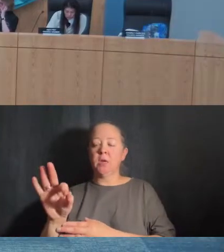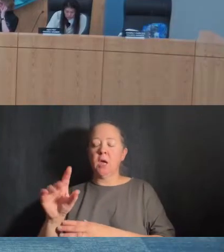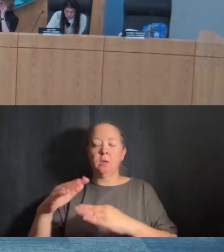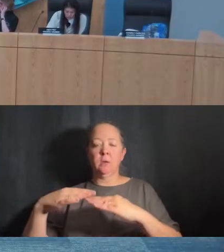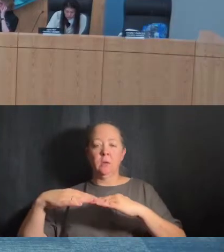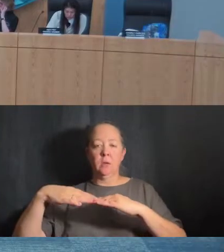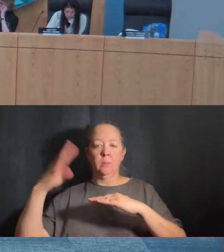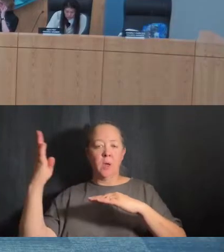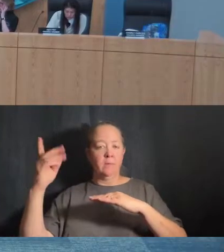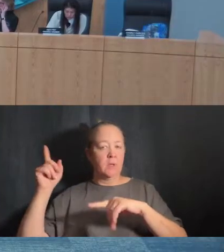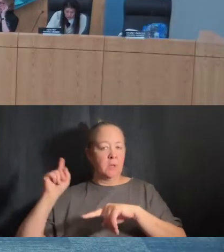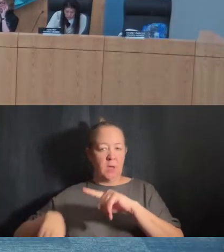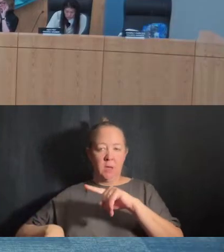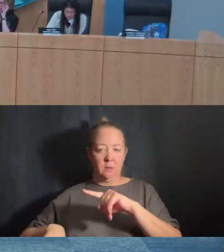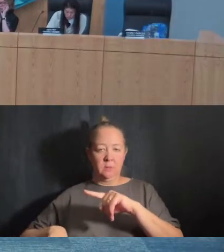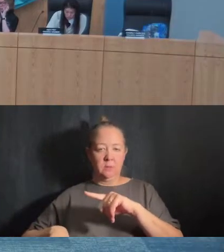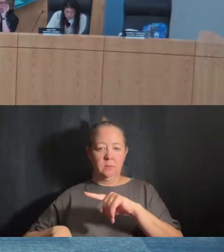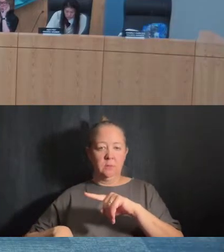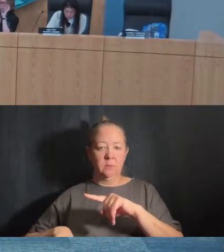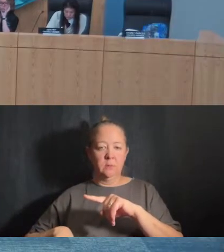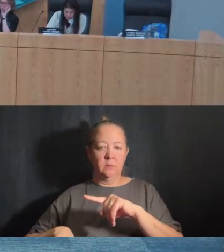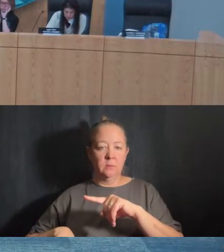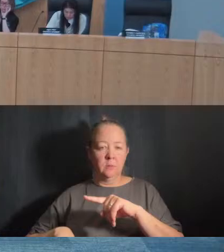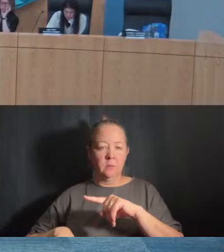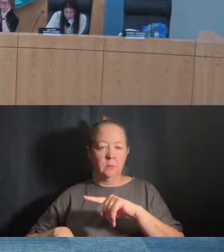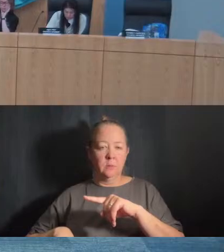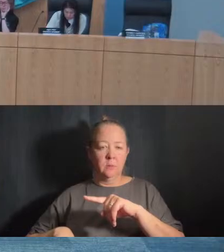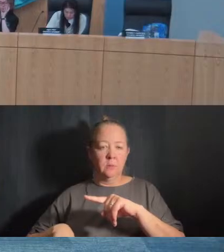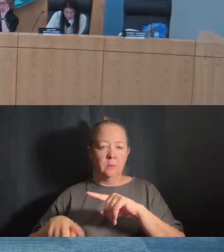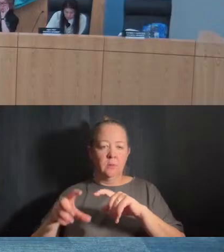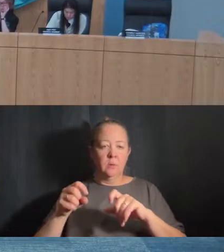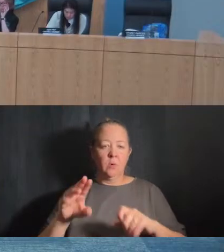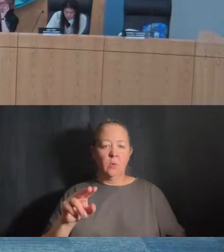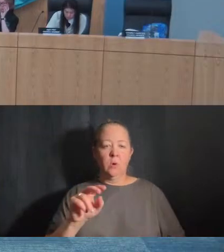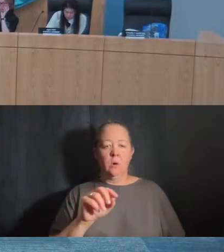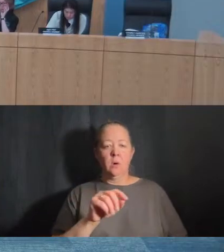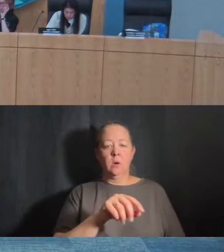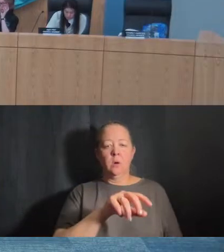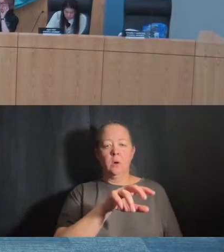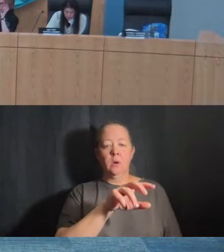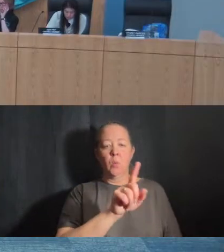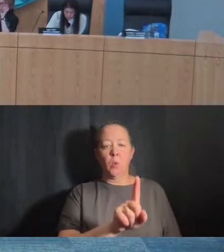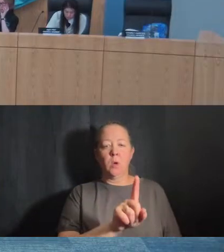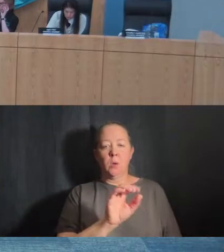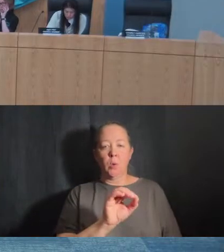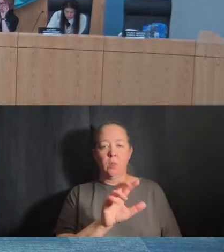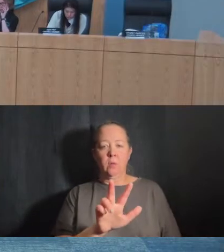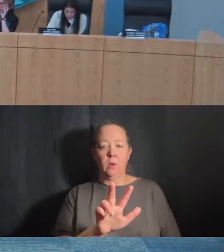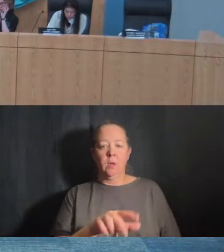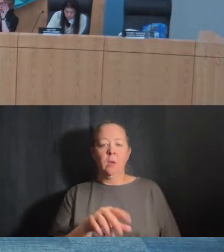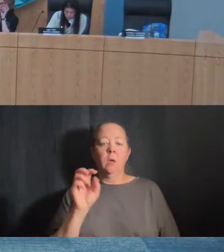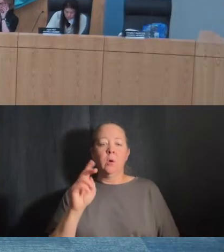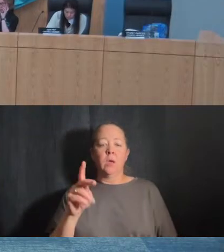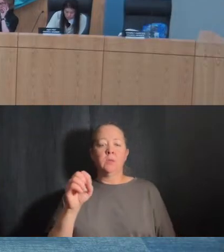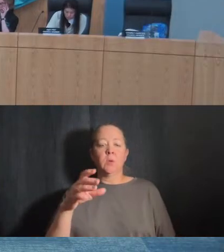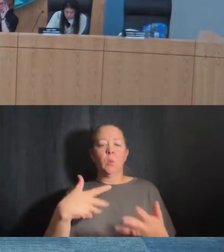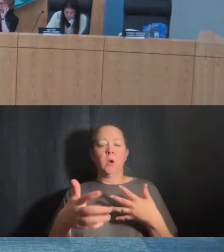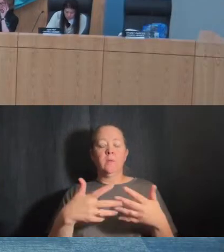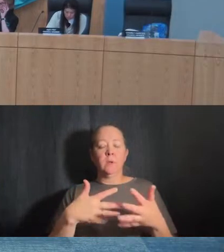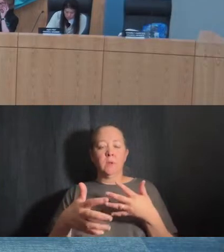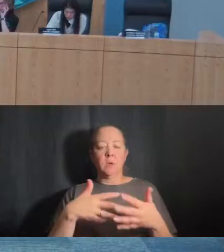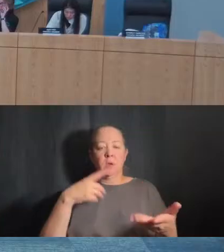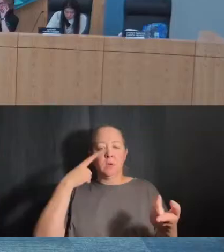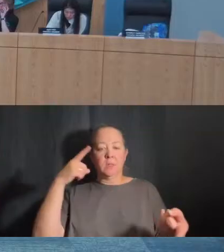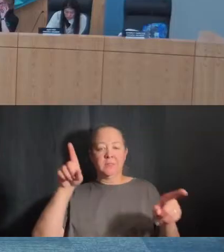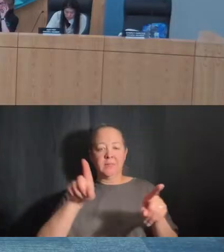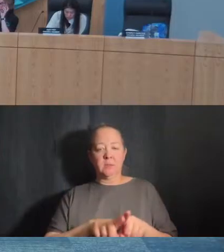consensus is, we can do it at that number. And then we still can have it published at